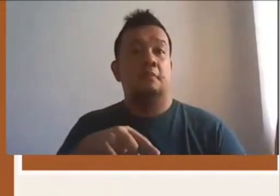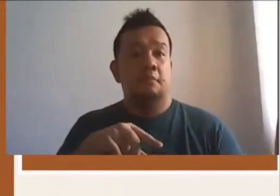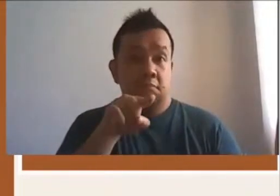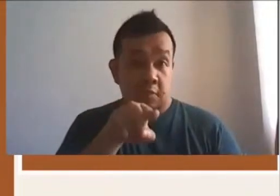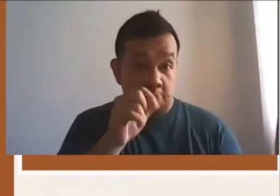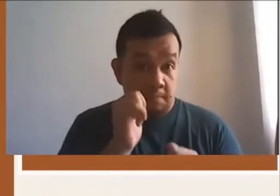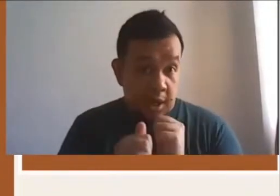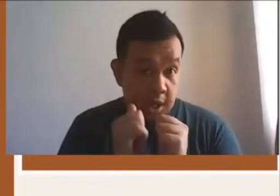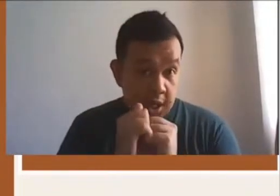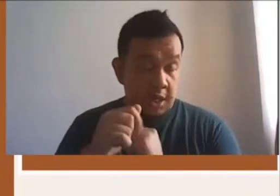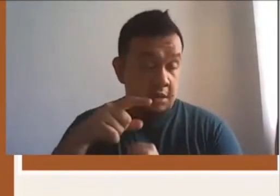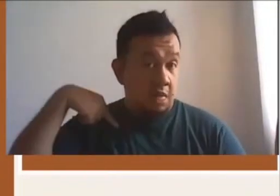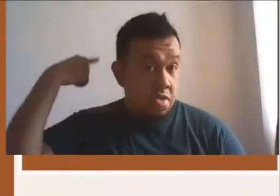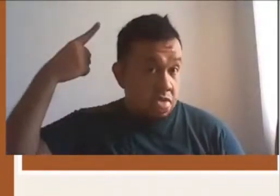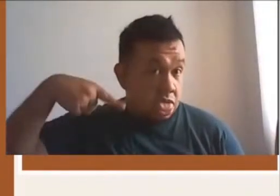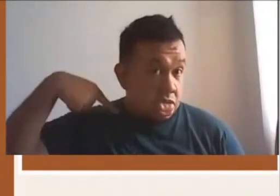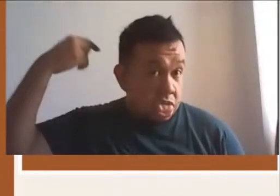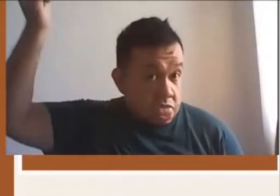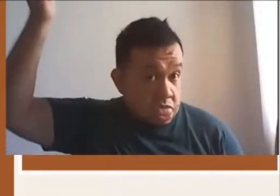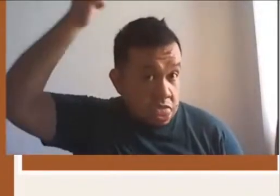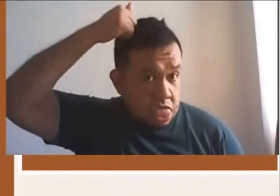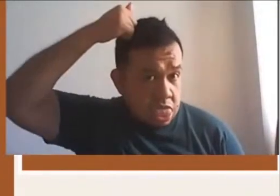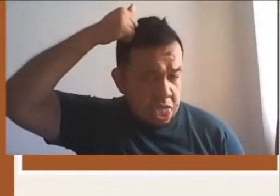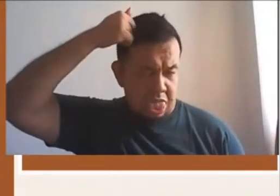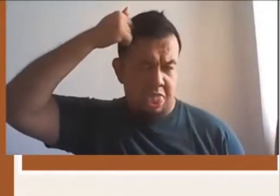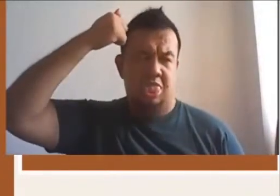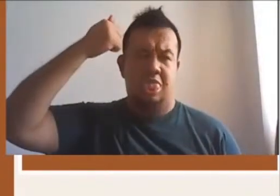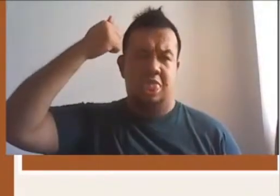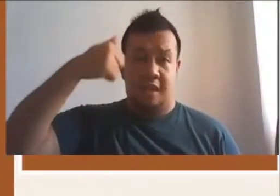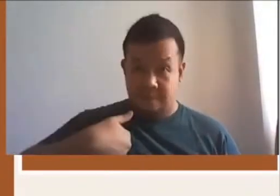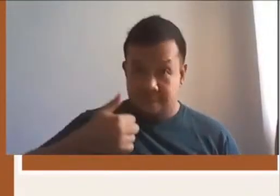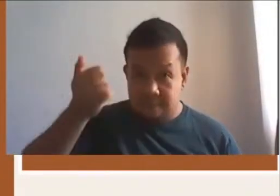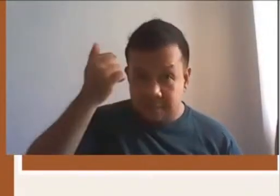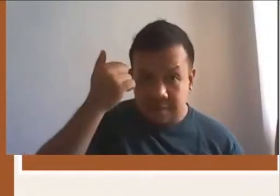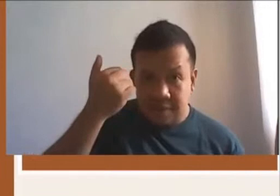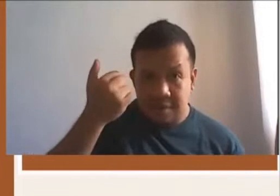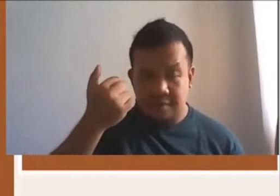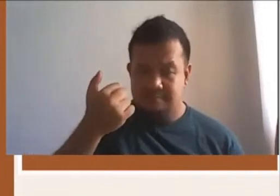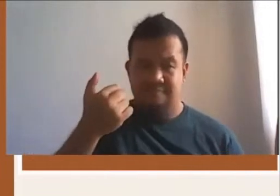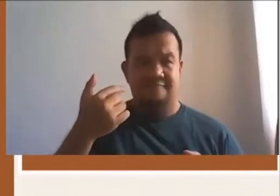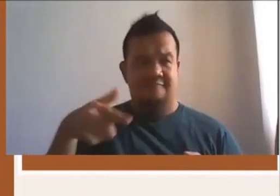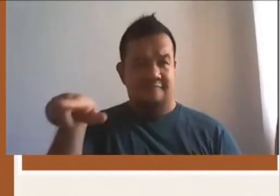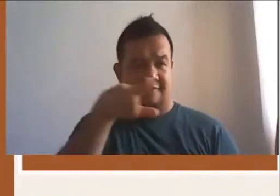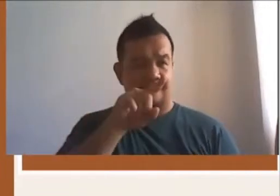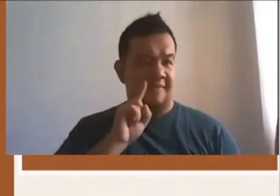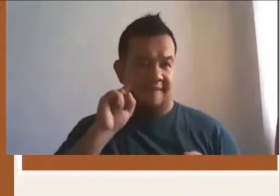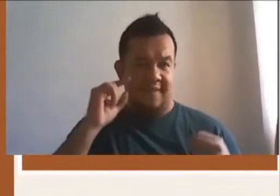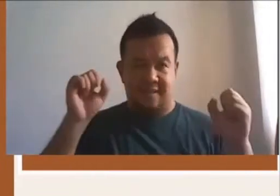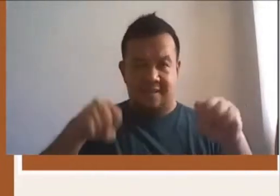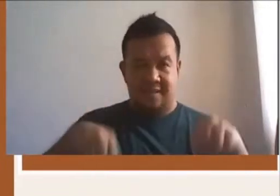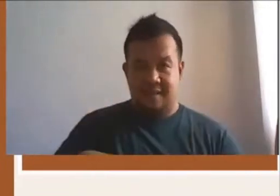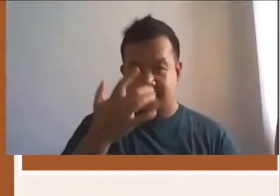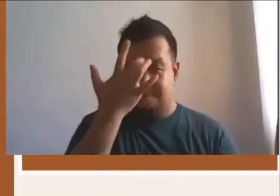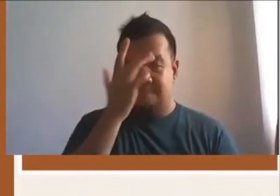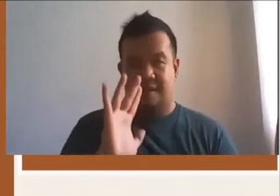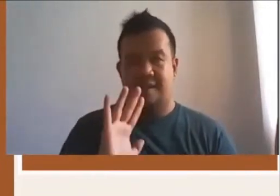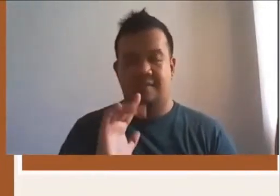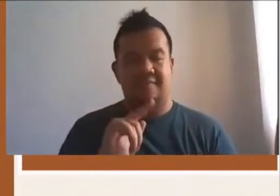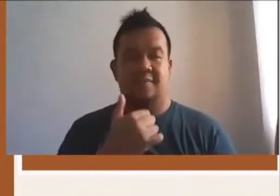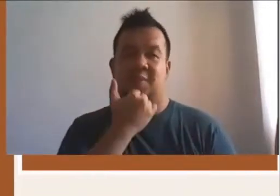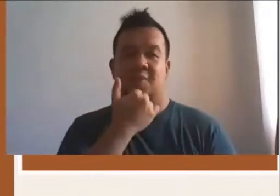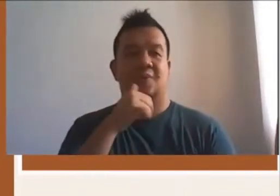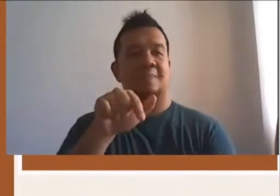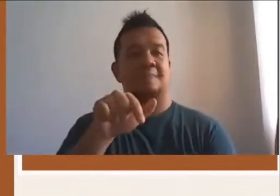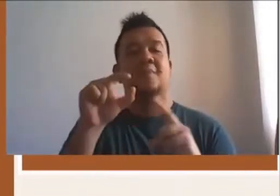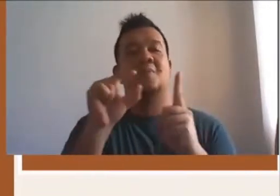bobo? Parang the deaf doesn't really agree because deaf people can be smart. So the word itself is not really proper.